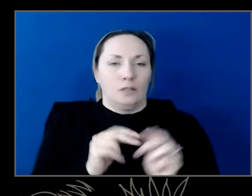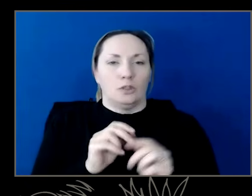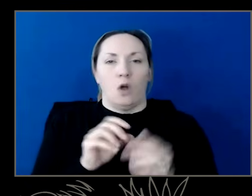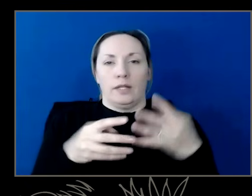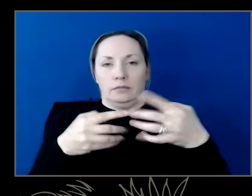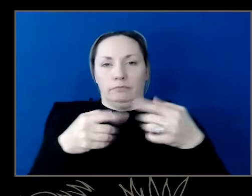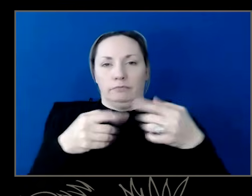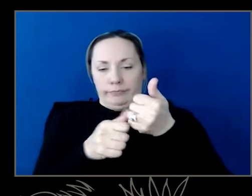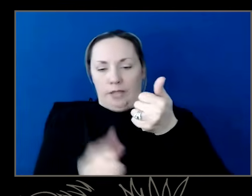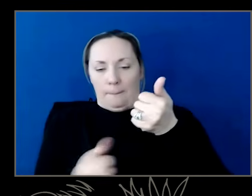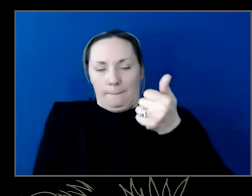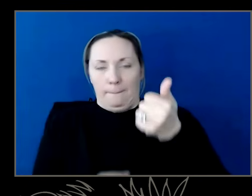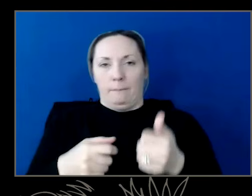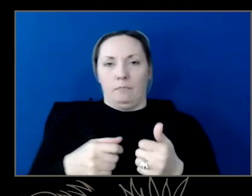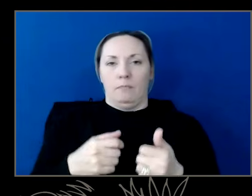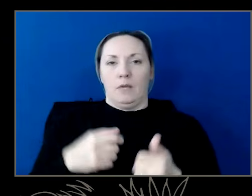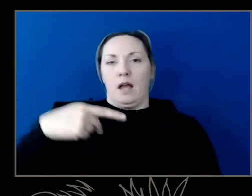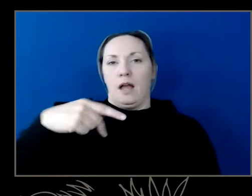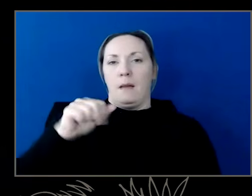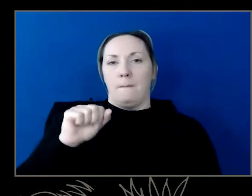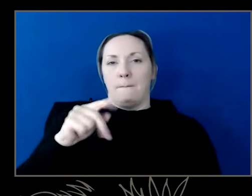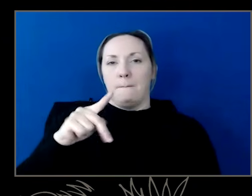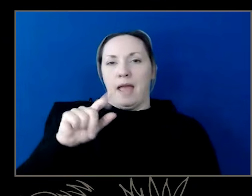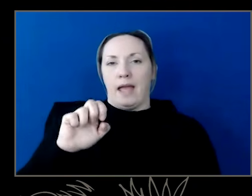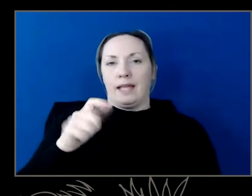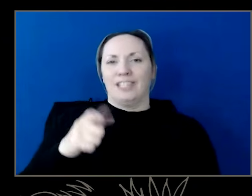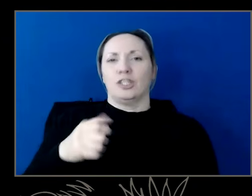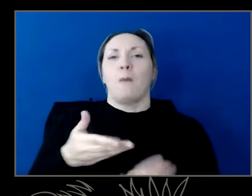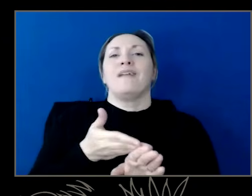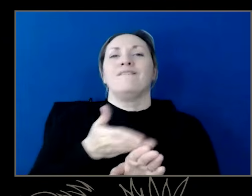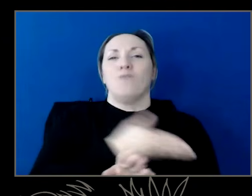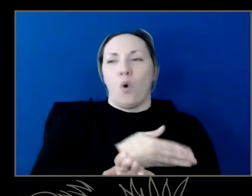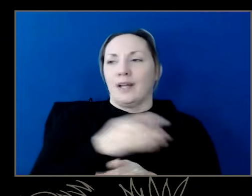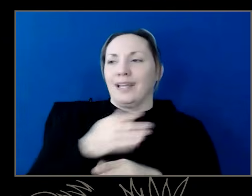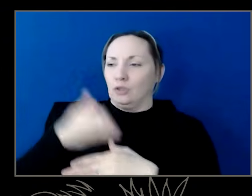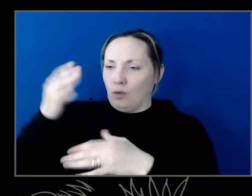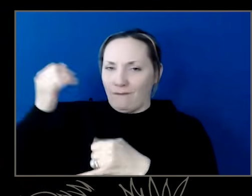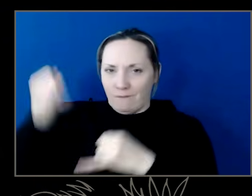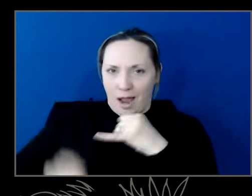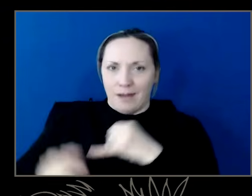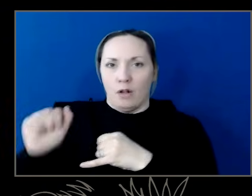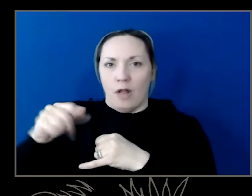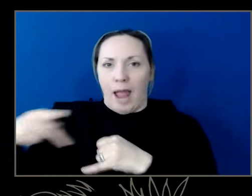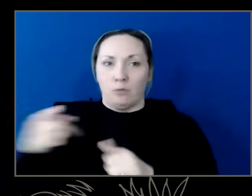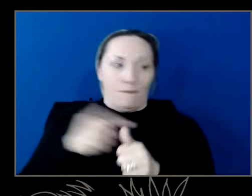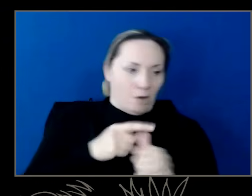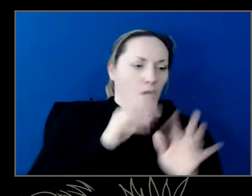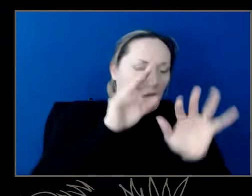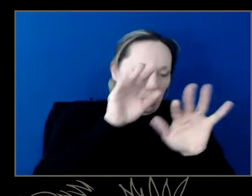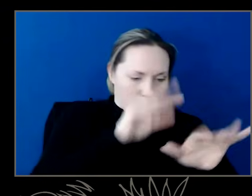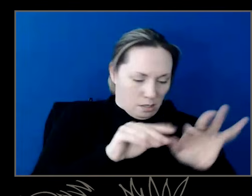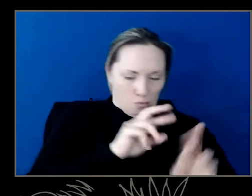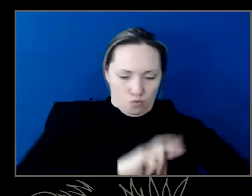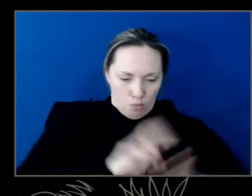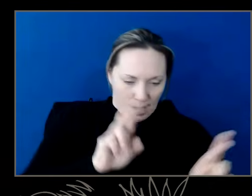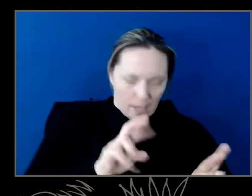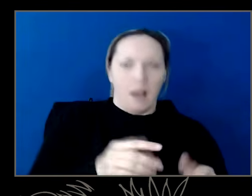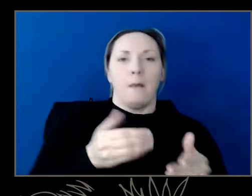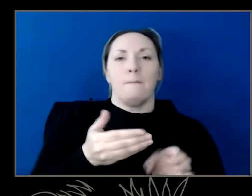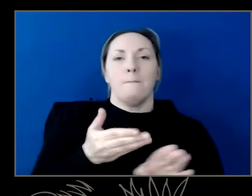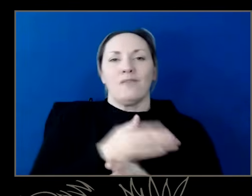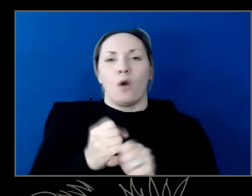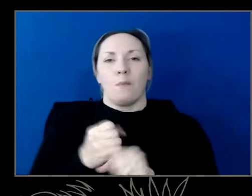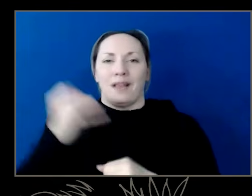subpackages before it even gets to the final app. So everything's going to be ready before we need to compile the main thing. And